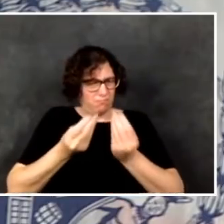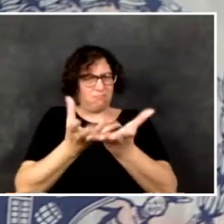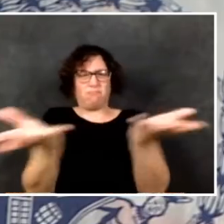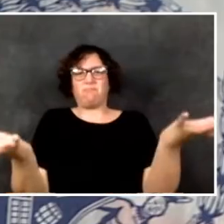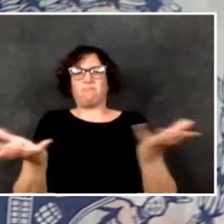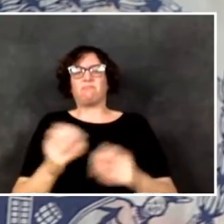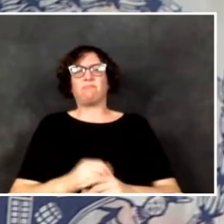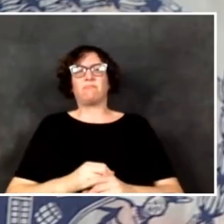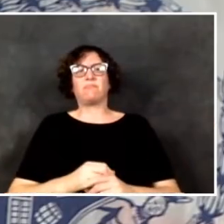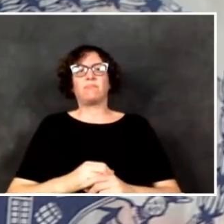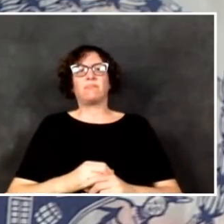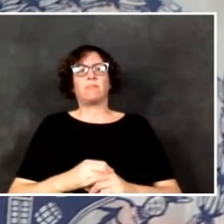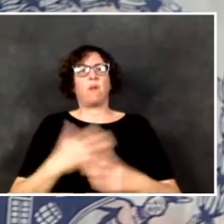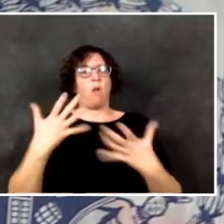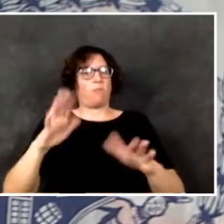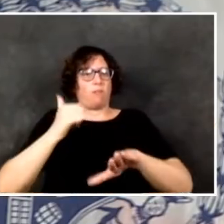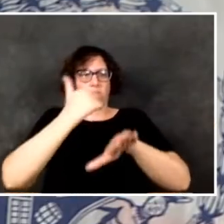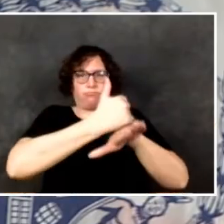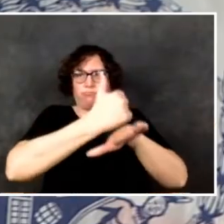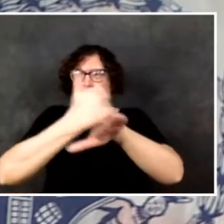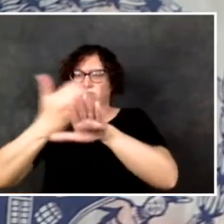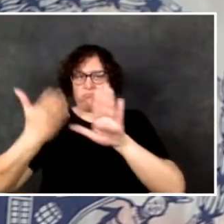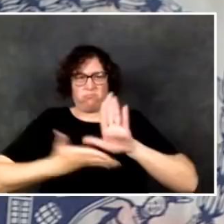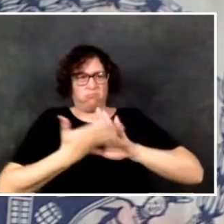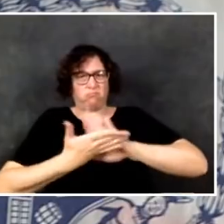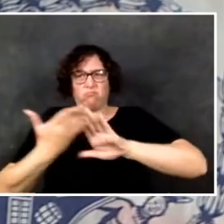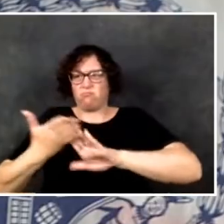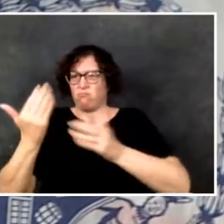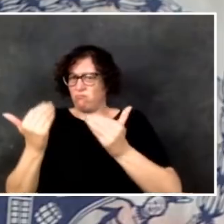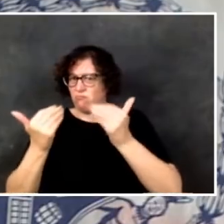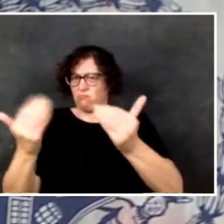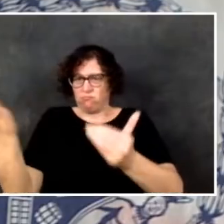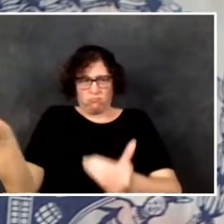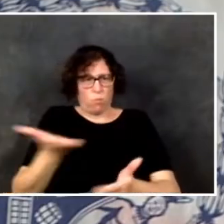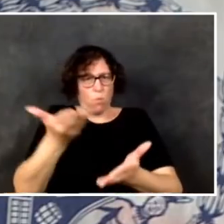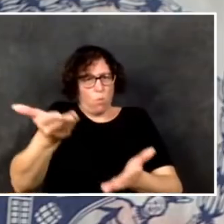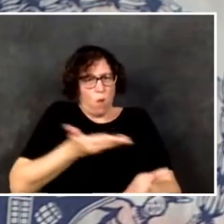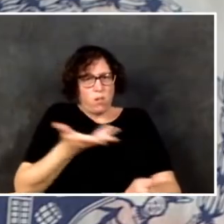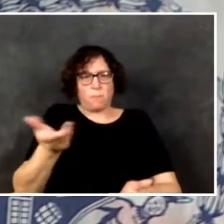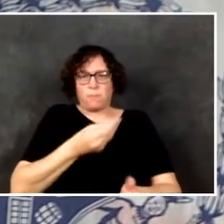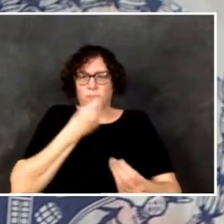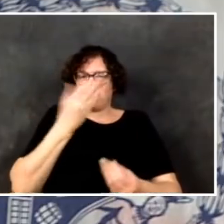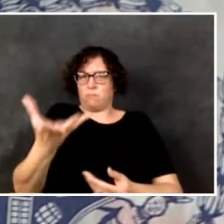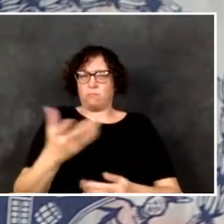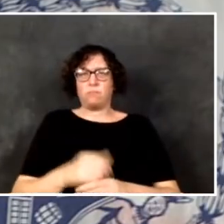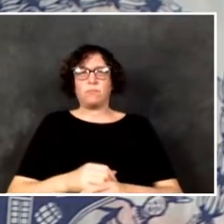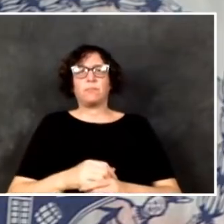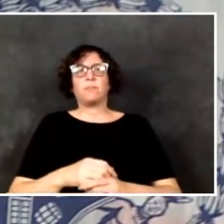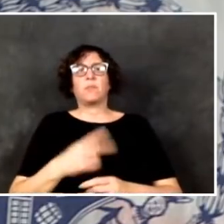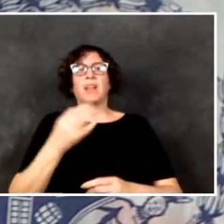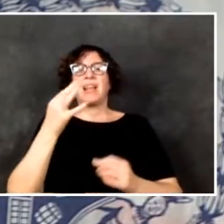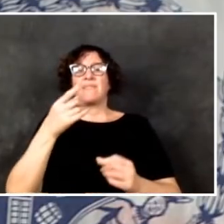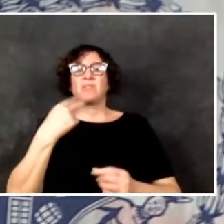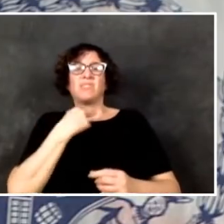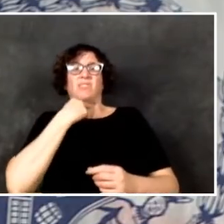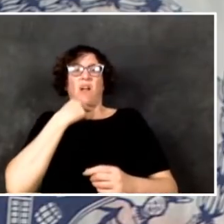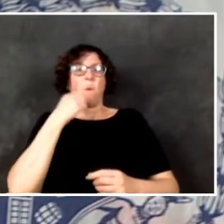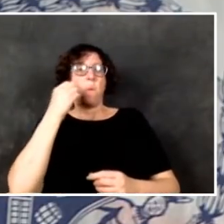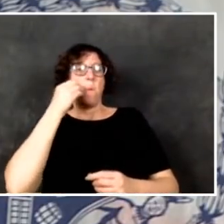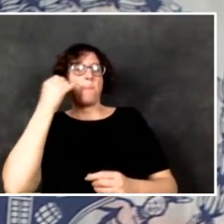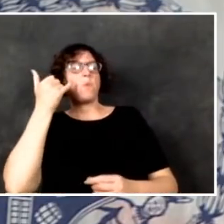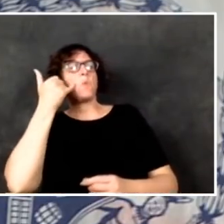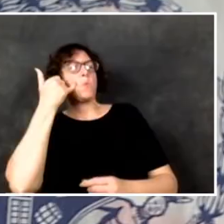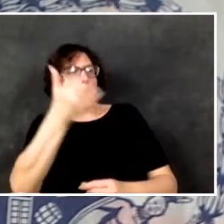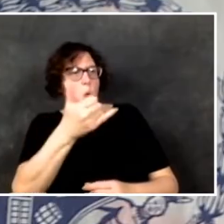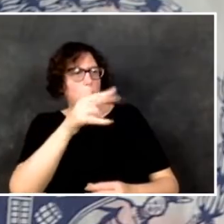Anyone who's vulnerable at home and needs a food delivery can call 311 and we'll arrange it quickly. That is all regardless of